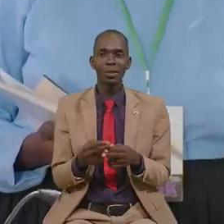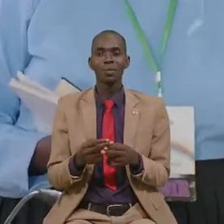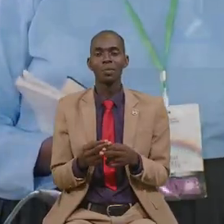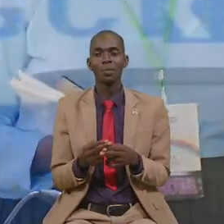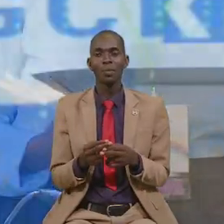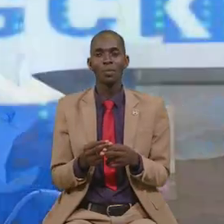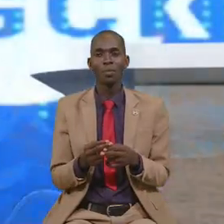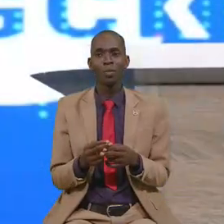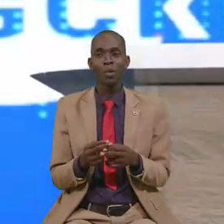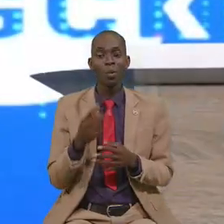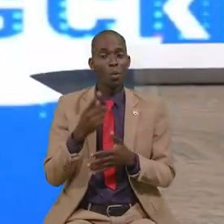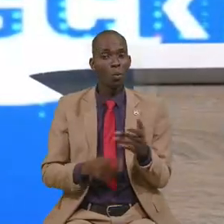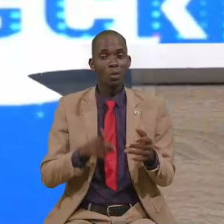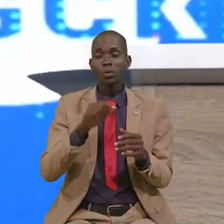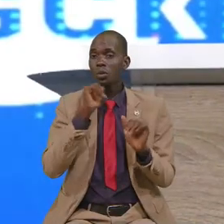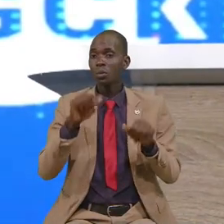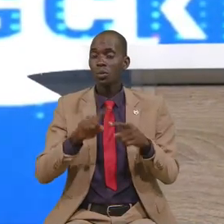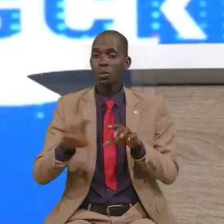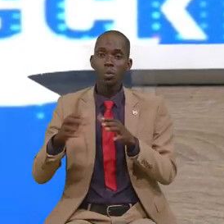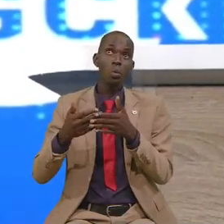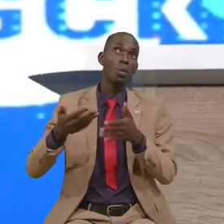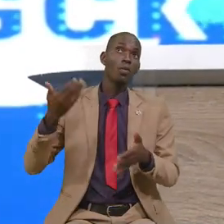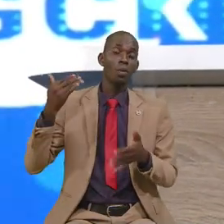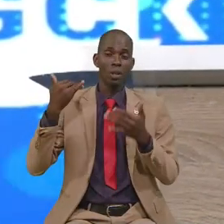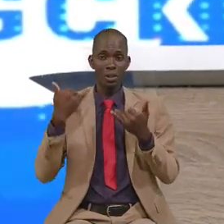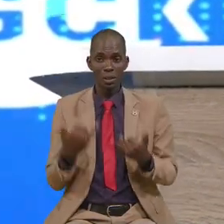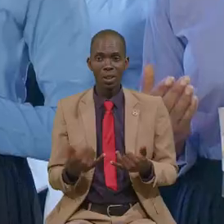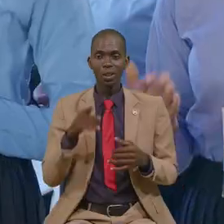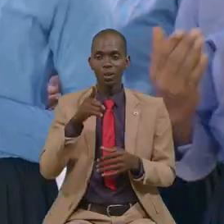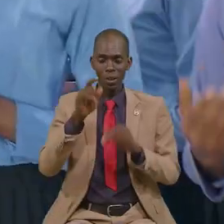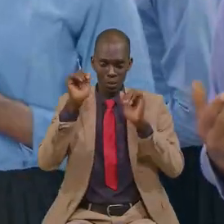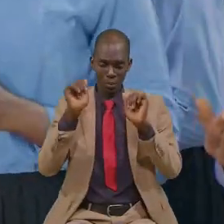What you could not do before, now you can.